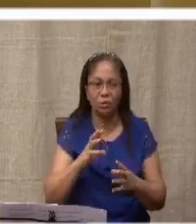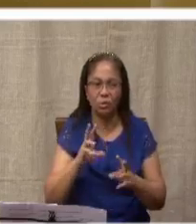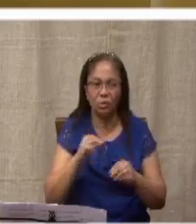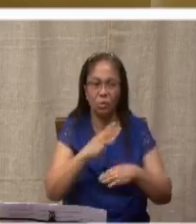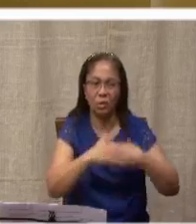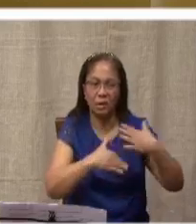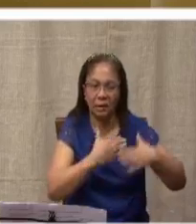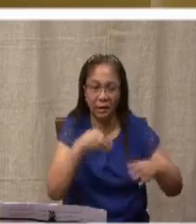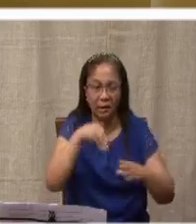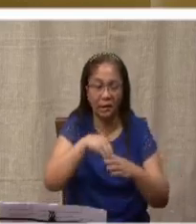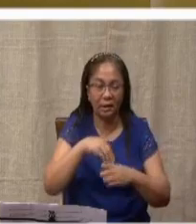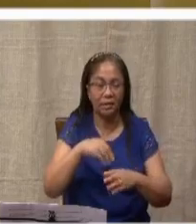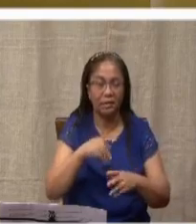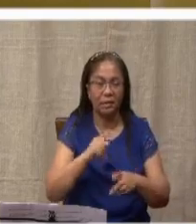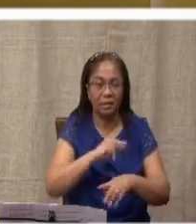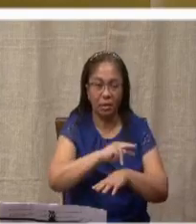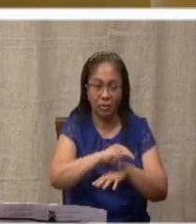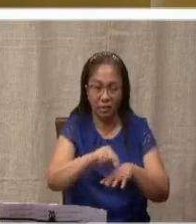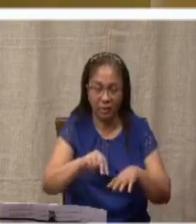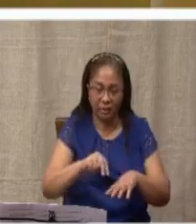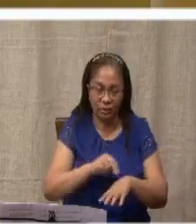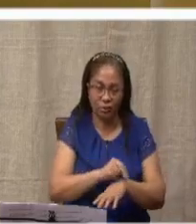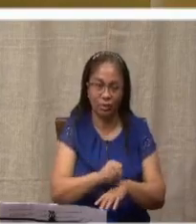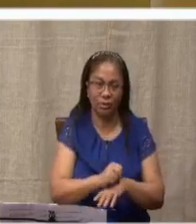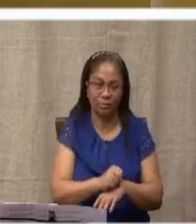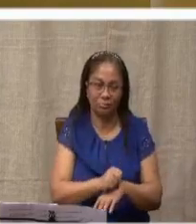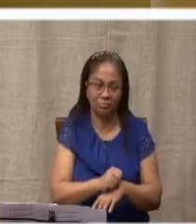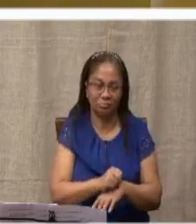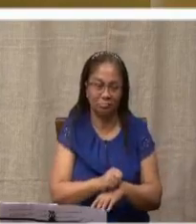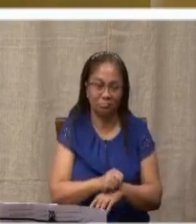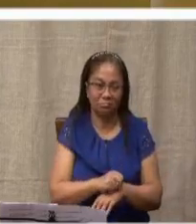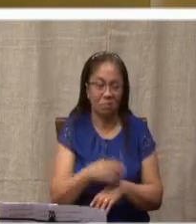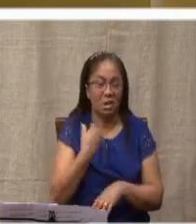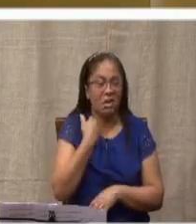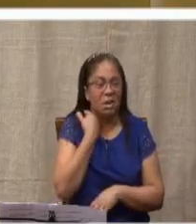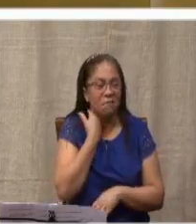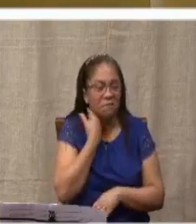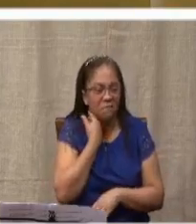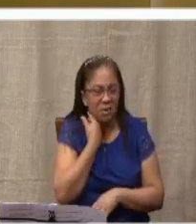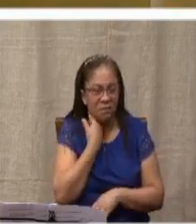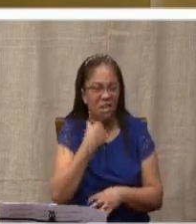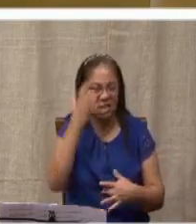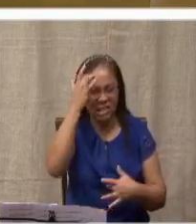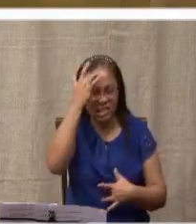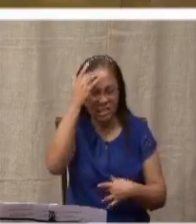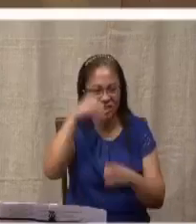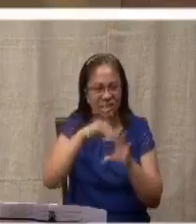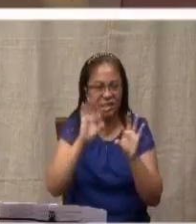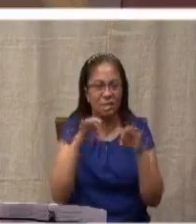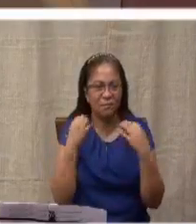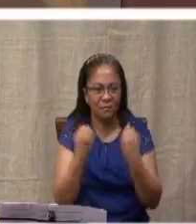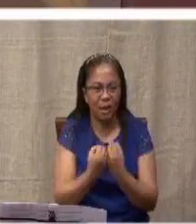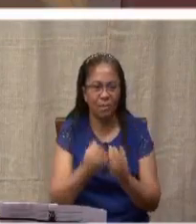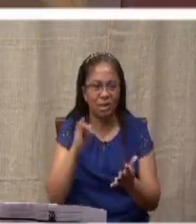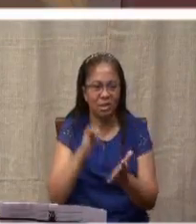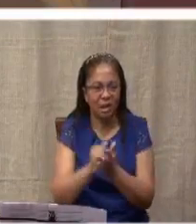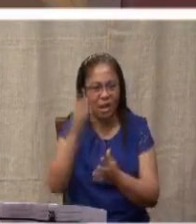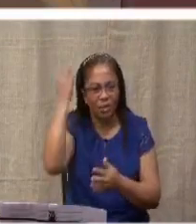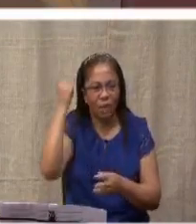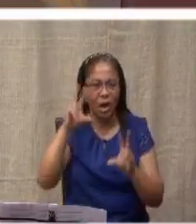the fever in the family the fever in the family is why there is no hospitality in our nation